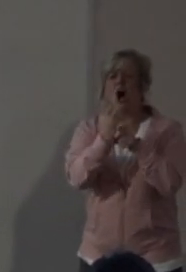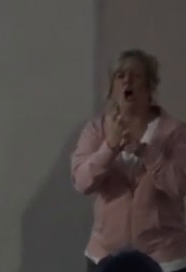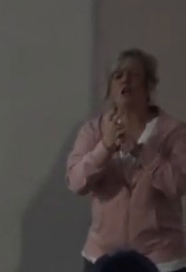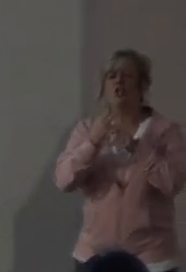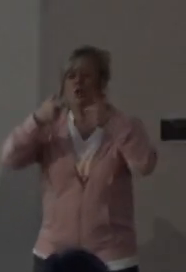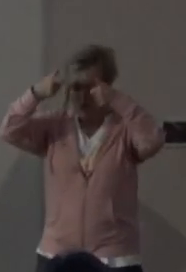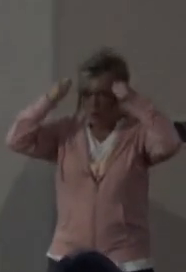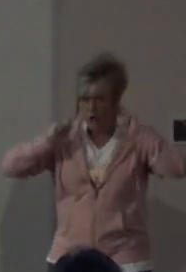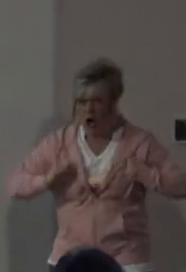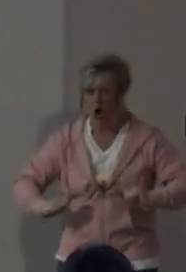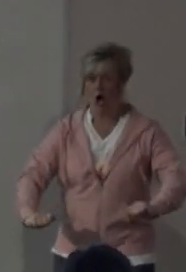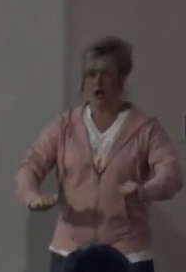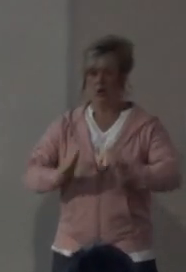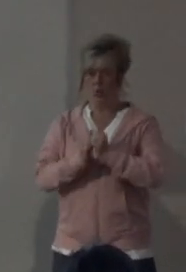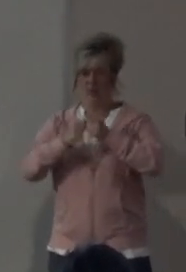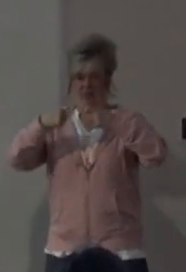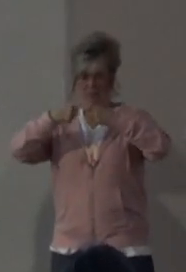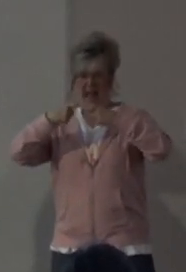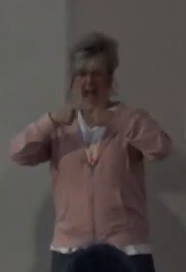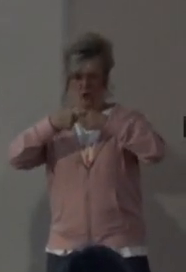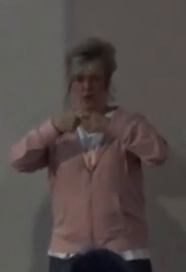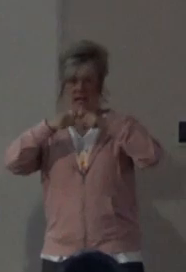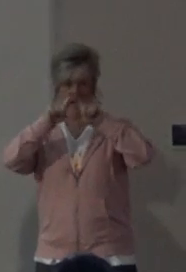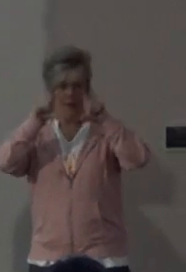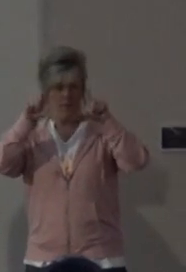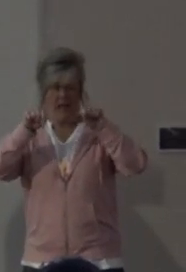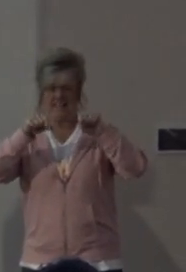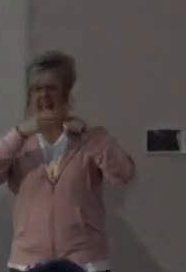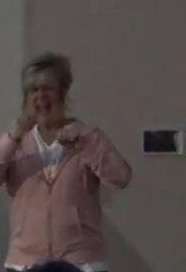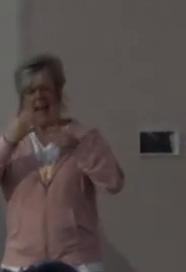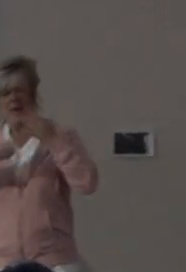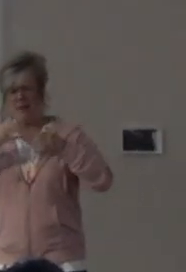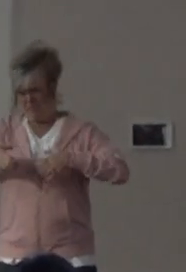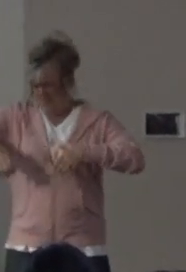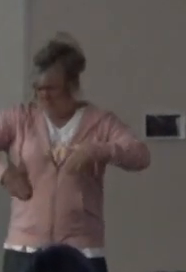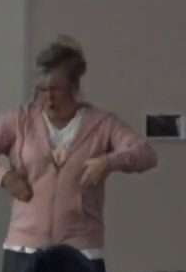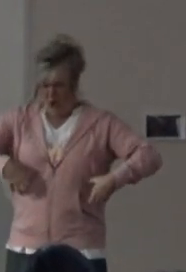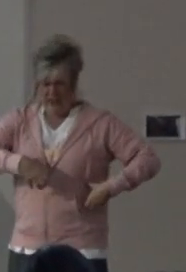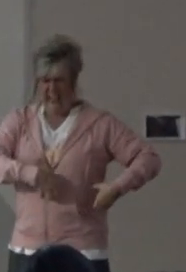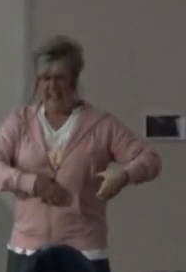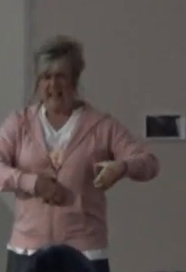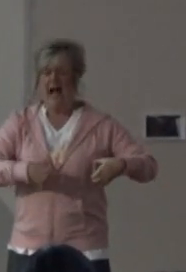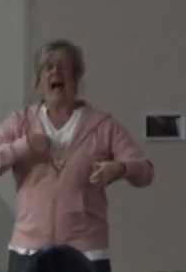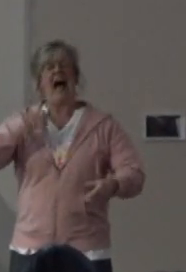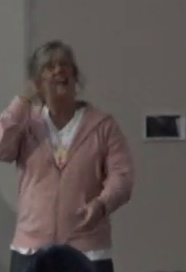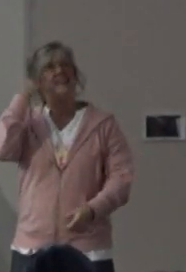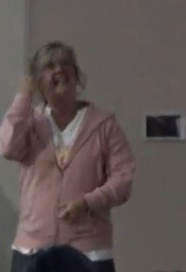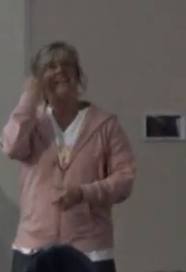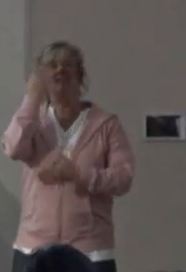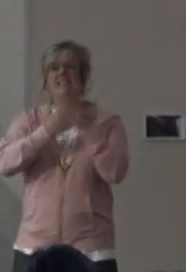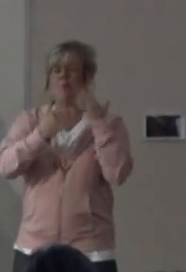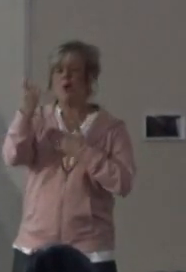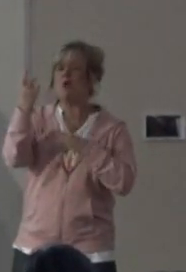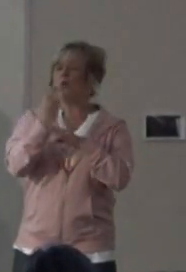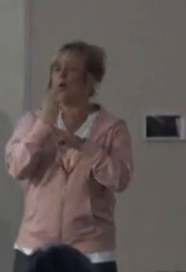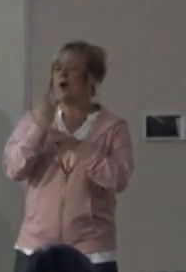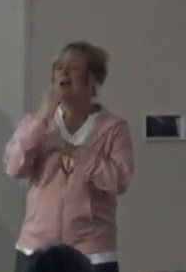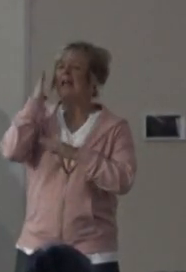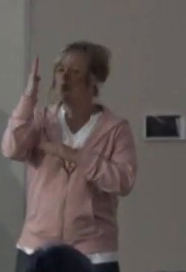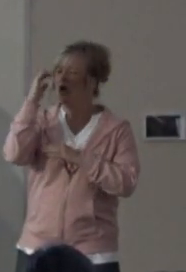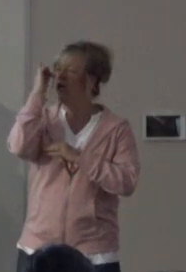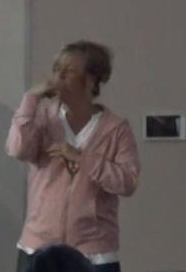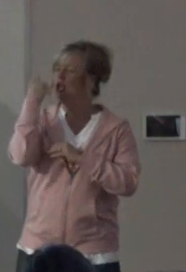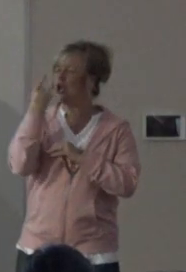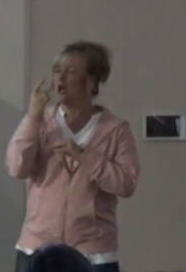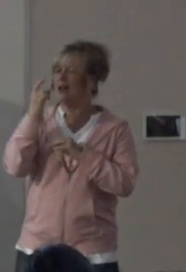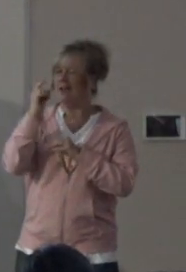Hard to put on. Yeah, and also with the battery packs. Yeah, I definitely think if someone wore it, it would look really bulky because all of the